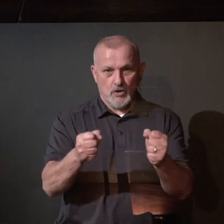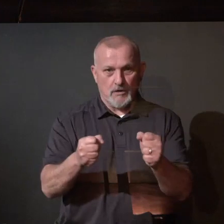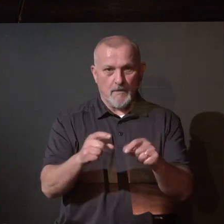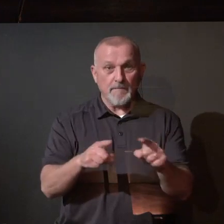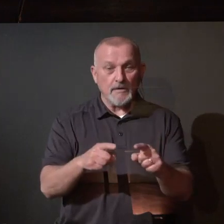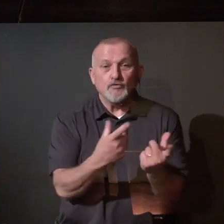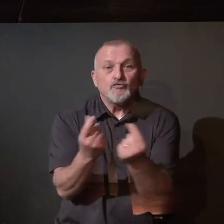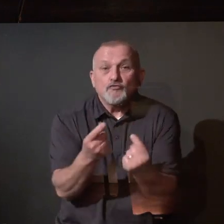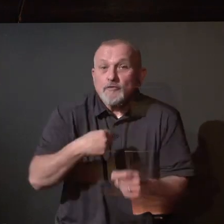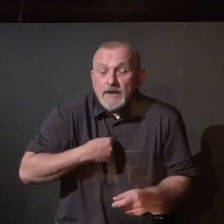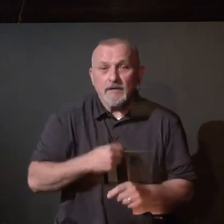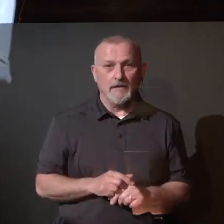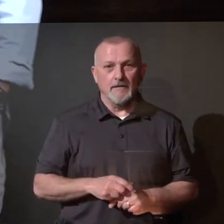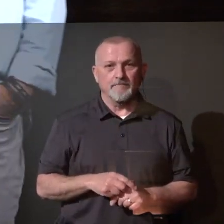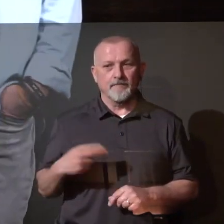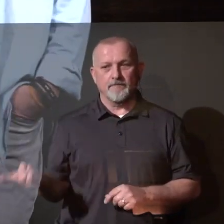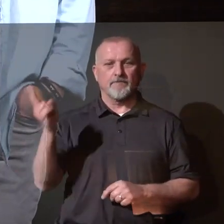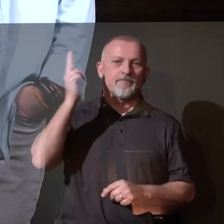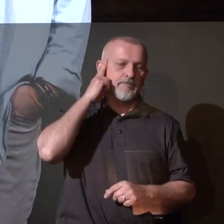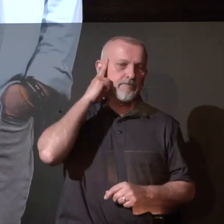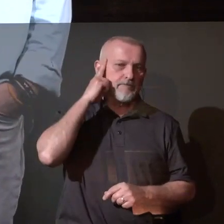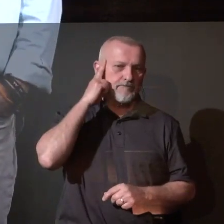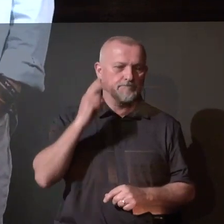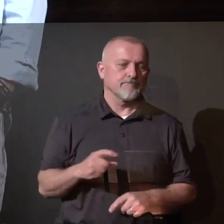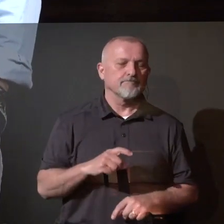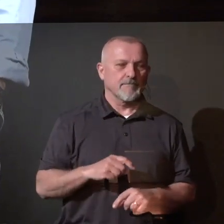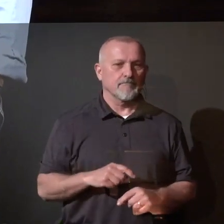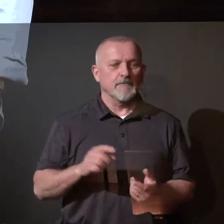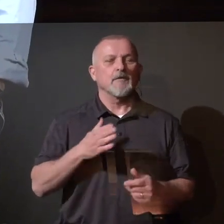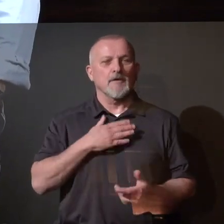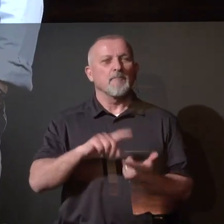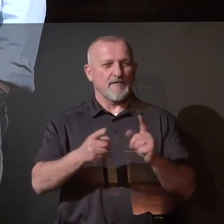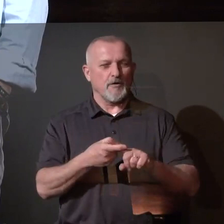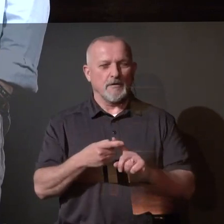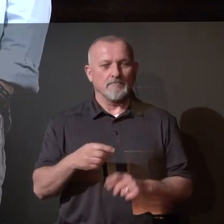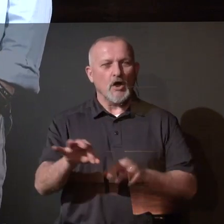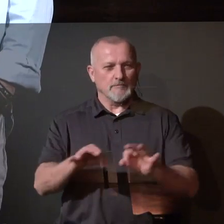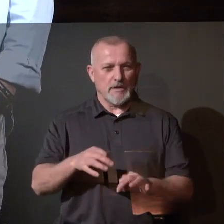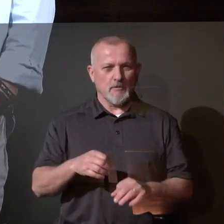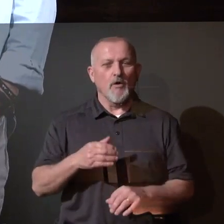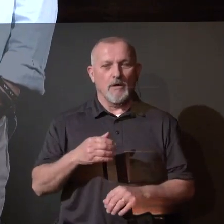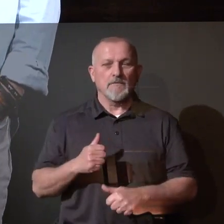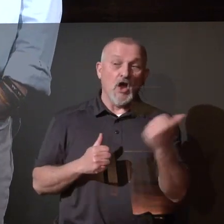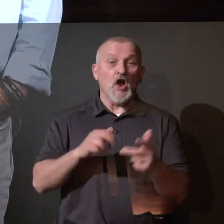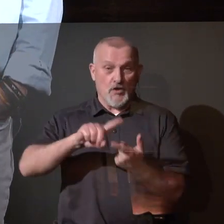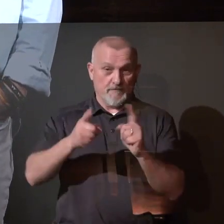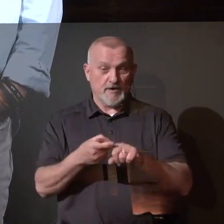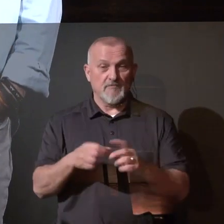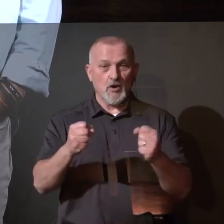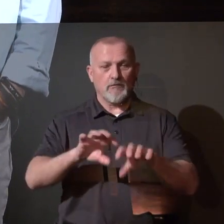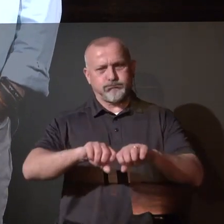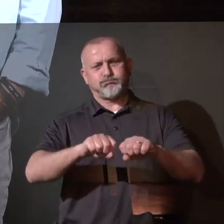mine. I'm going to say, hey, listen, I got a friend whose car's broken. They've tried to fix it. They've messed it all